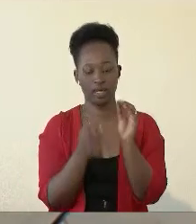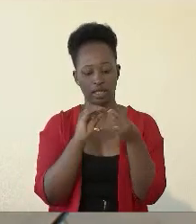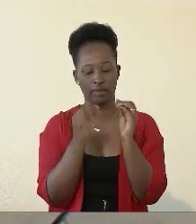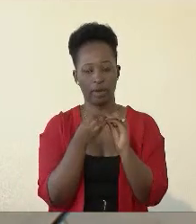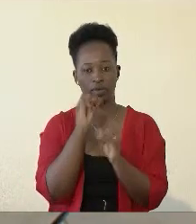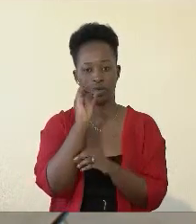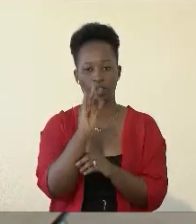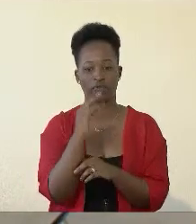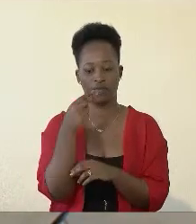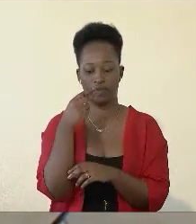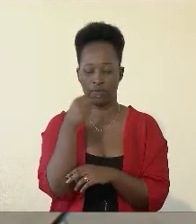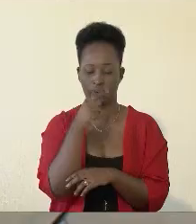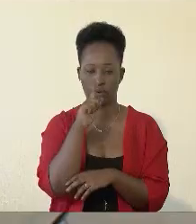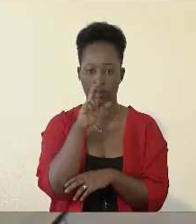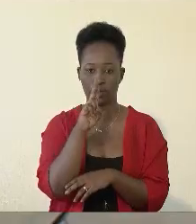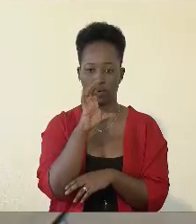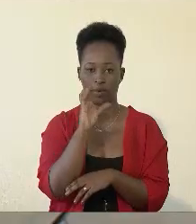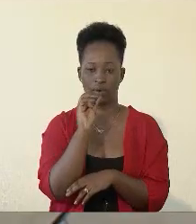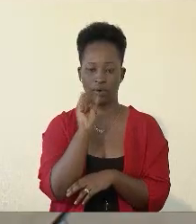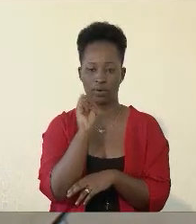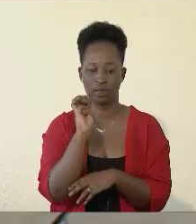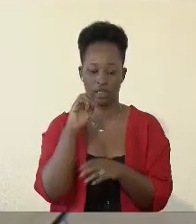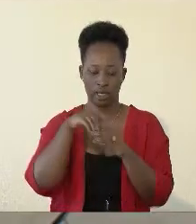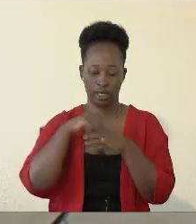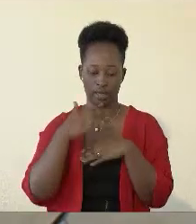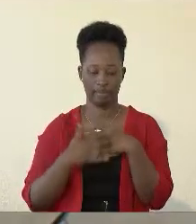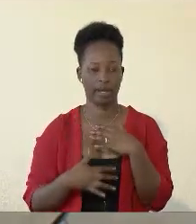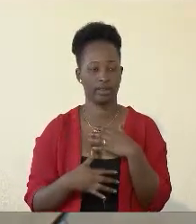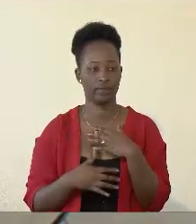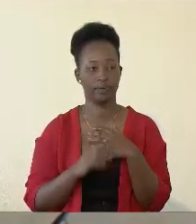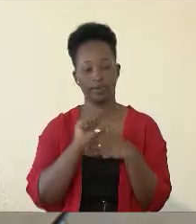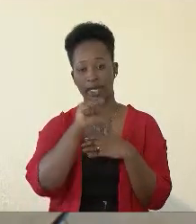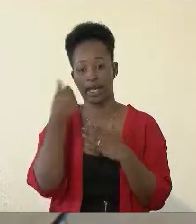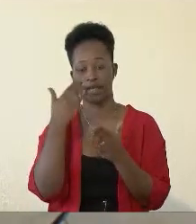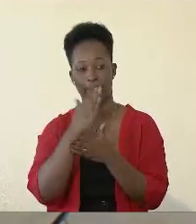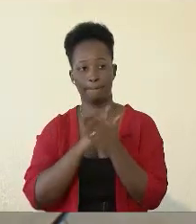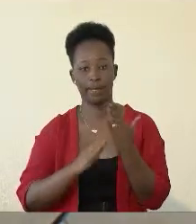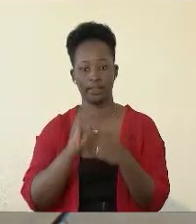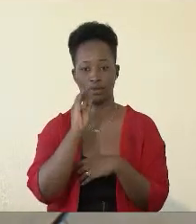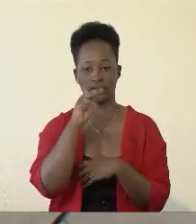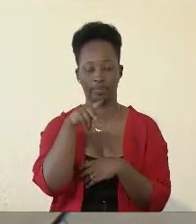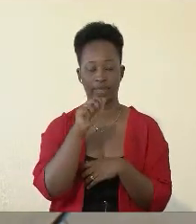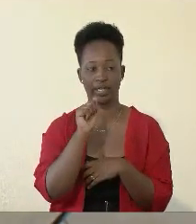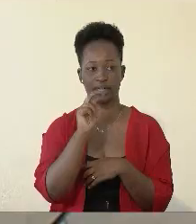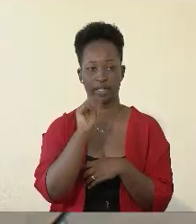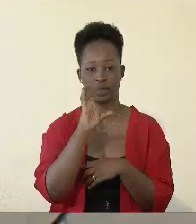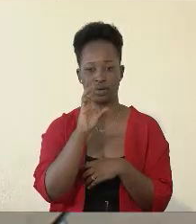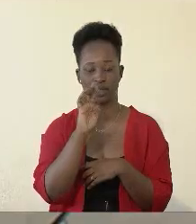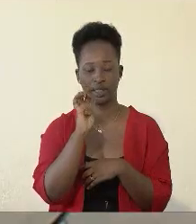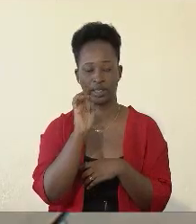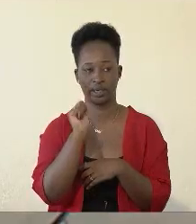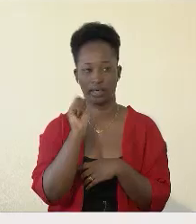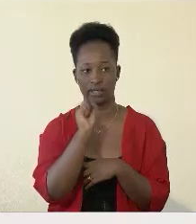of glucose in the bloodstream, all right? Another part of the pancreas that